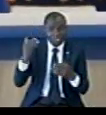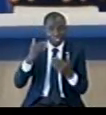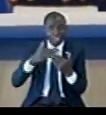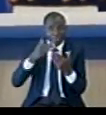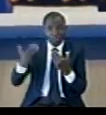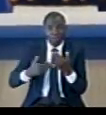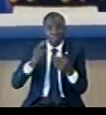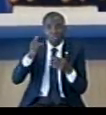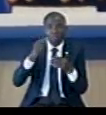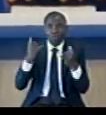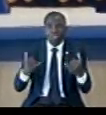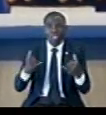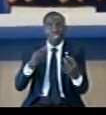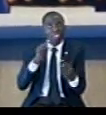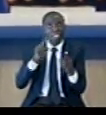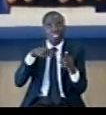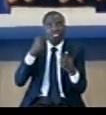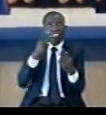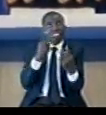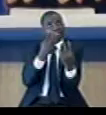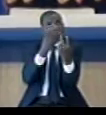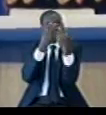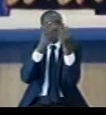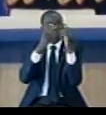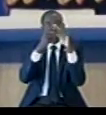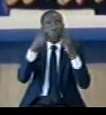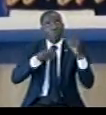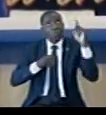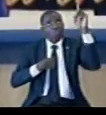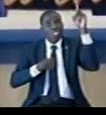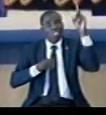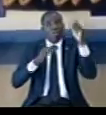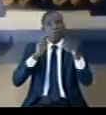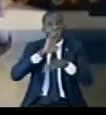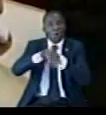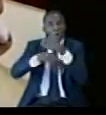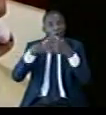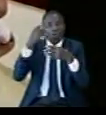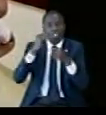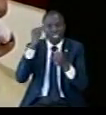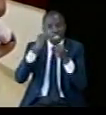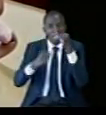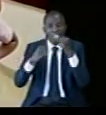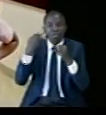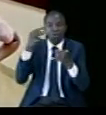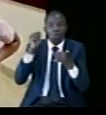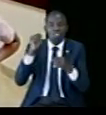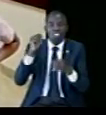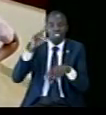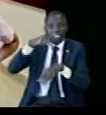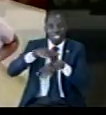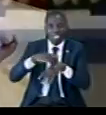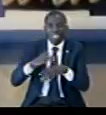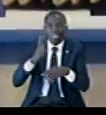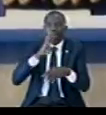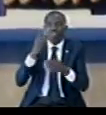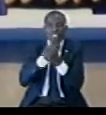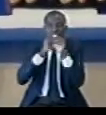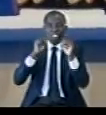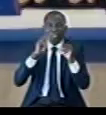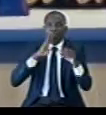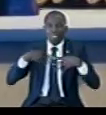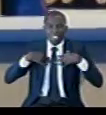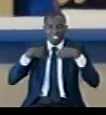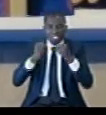he says, look unto me, all the ends of the earth, and be saved and be